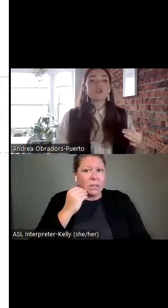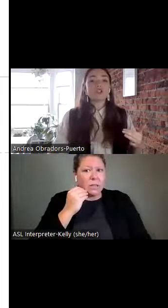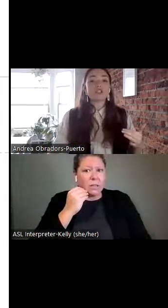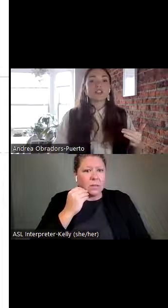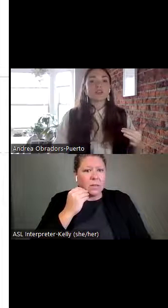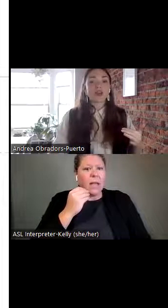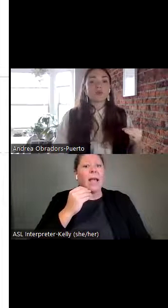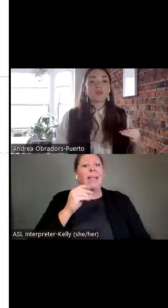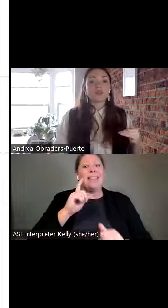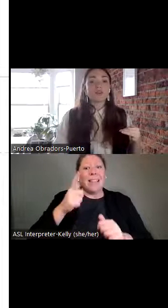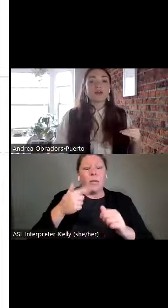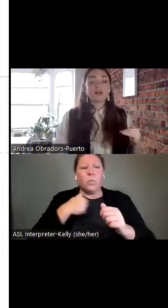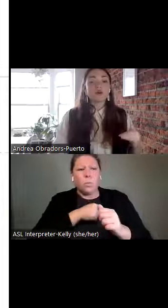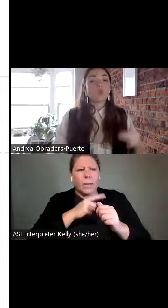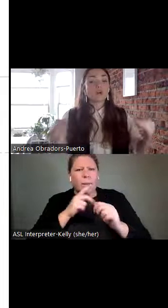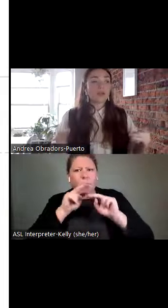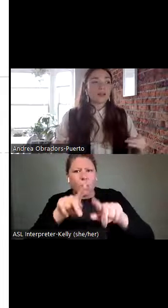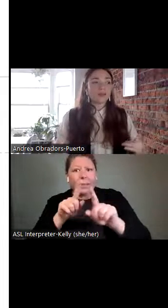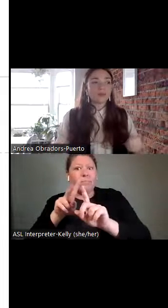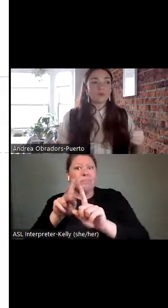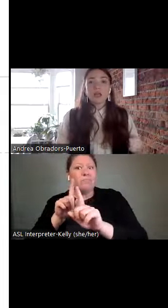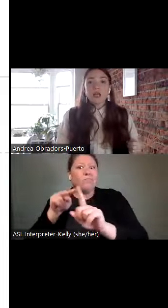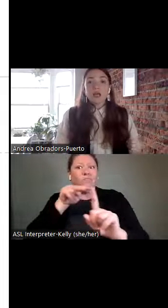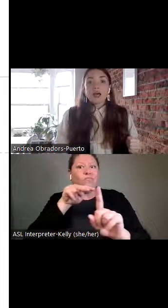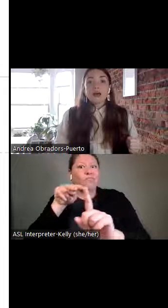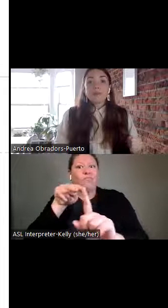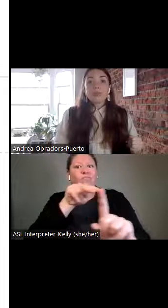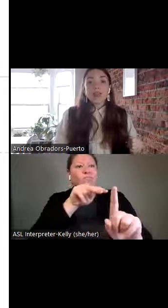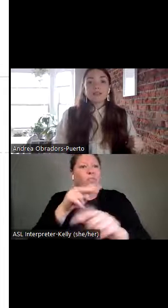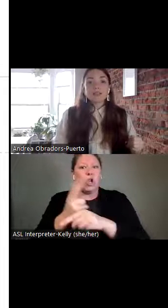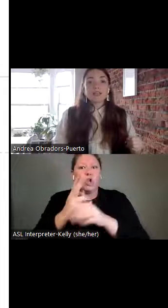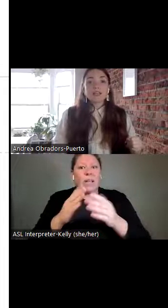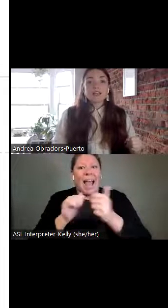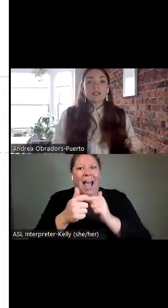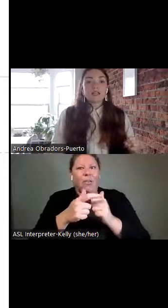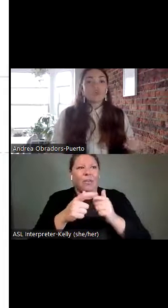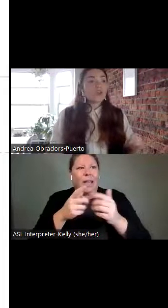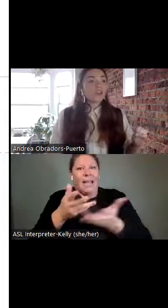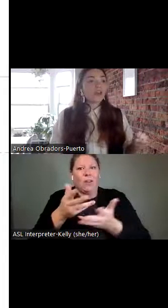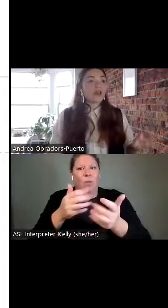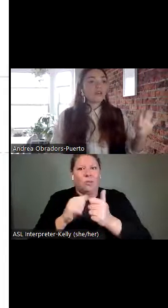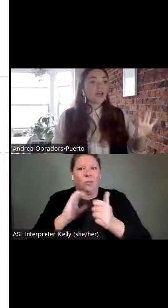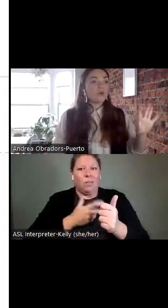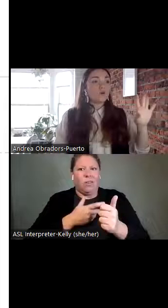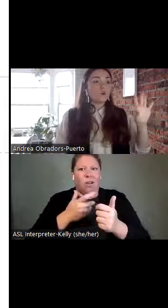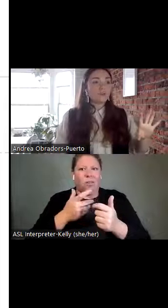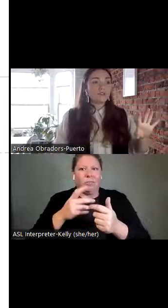how users interact with our platform. Then we also